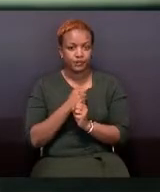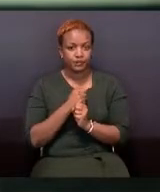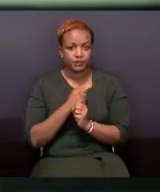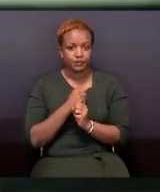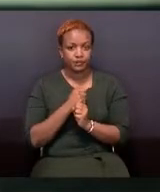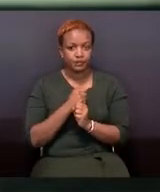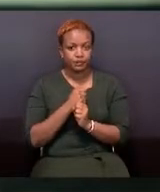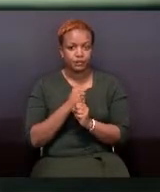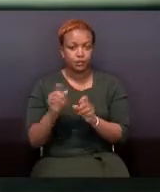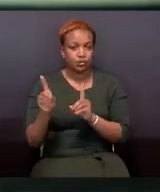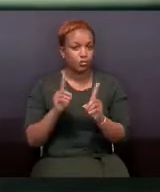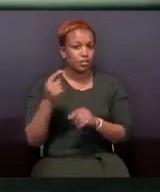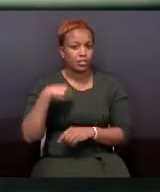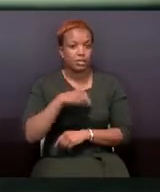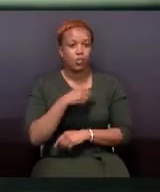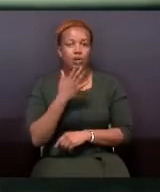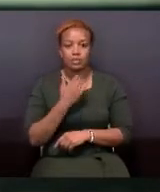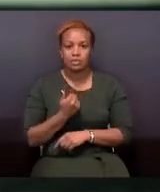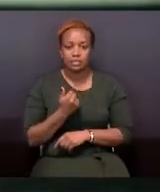Do we want to be